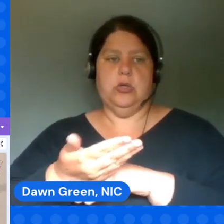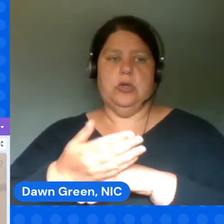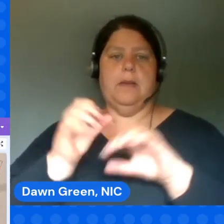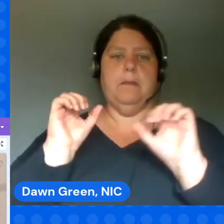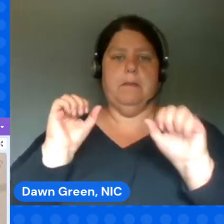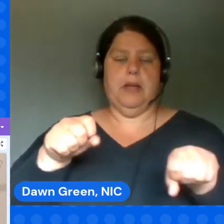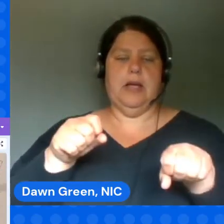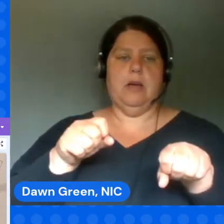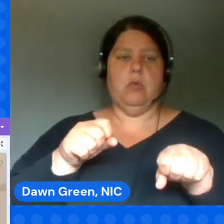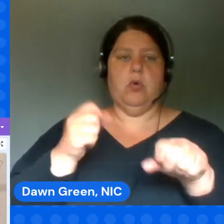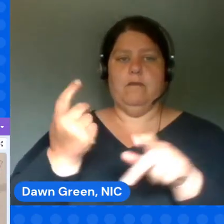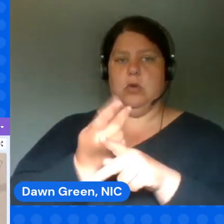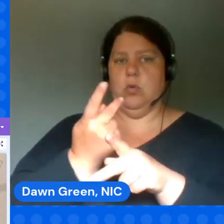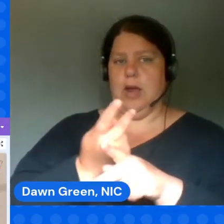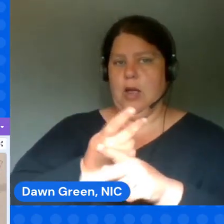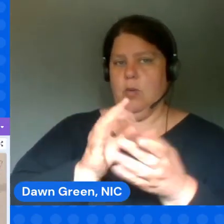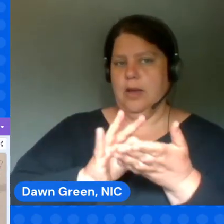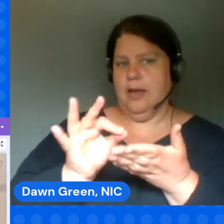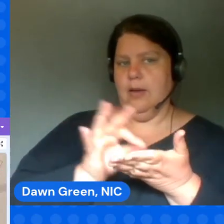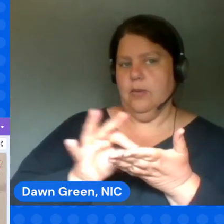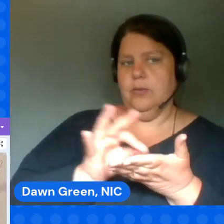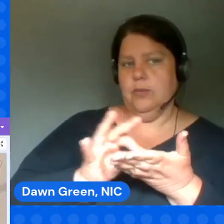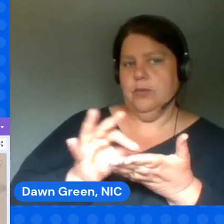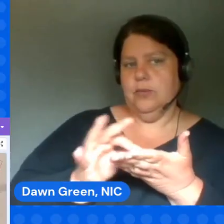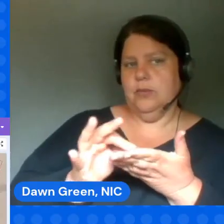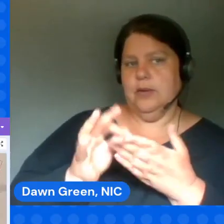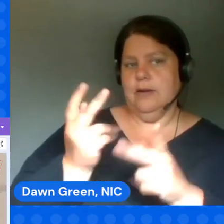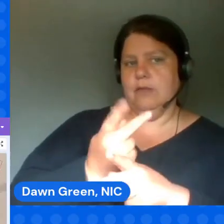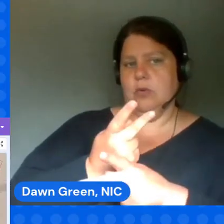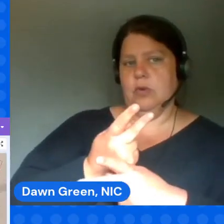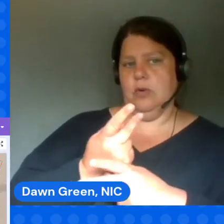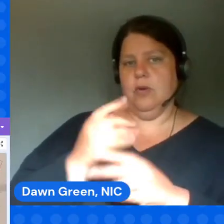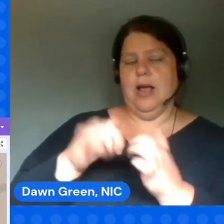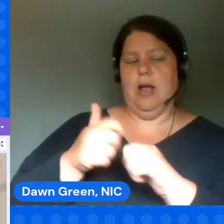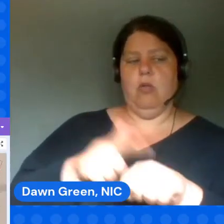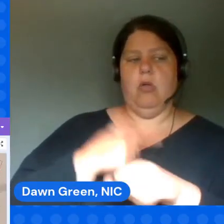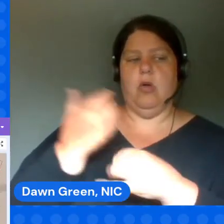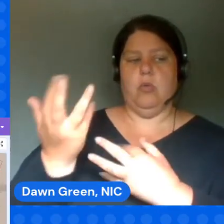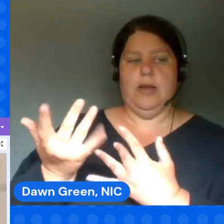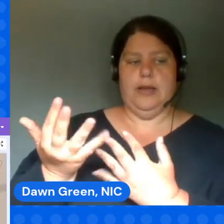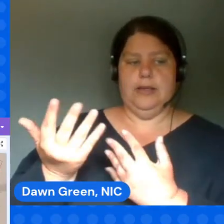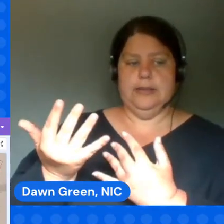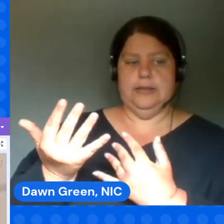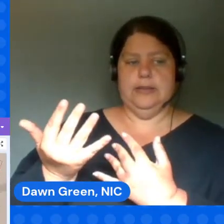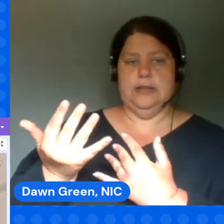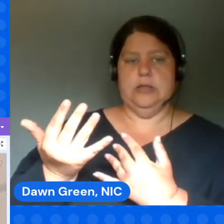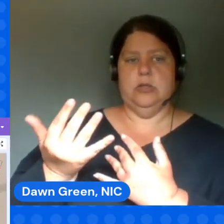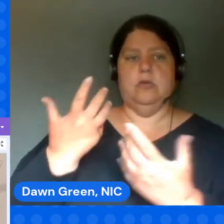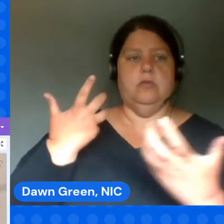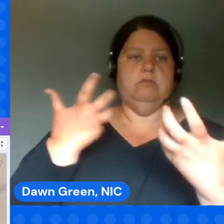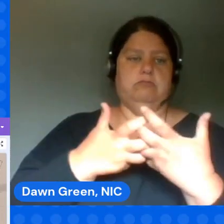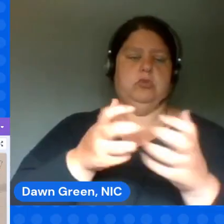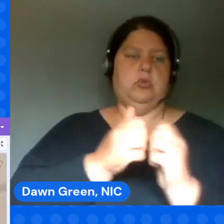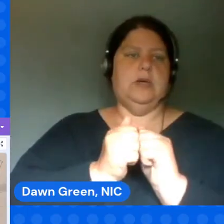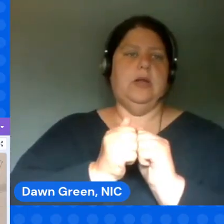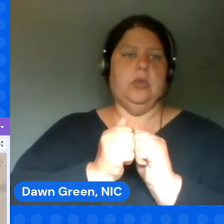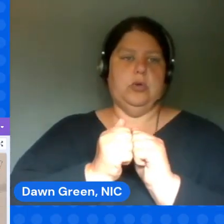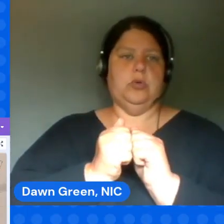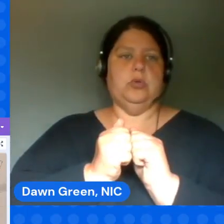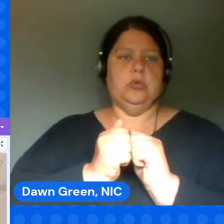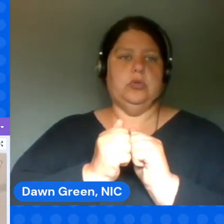calculate and count up to figure out the wait times so that they sync together. And